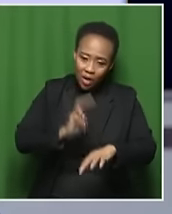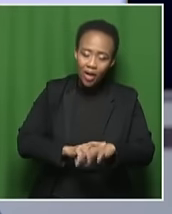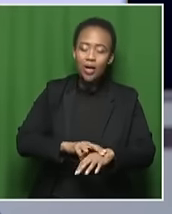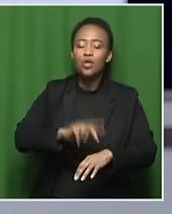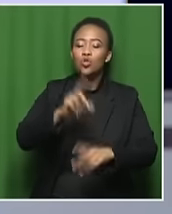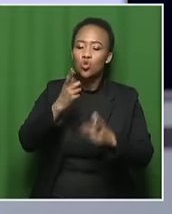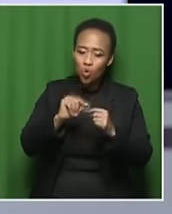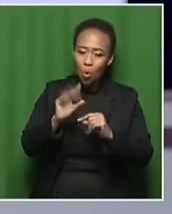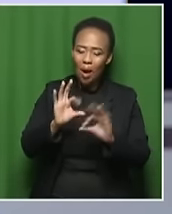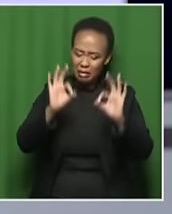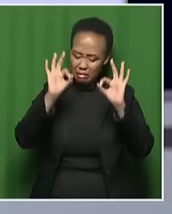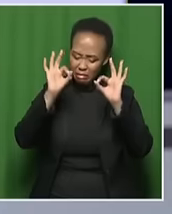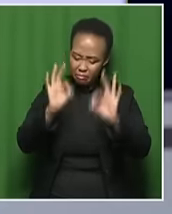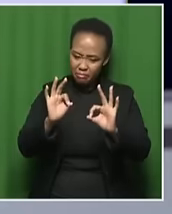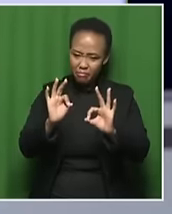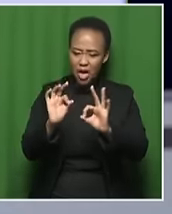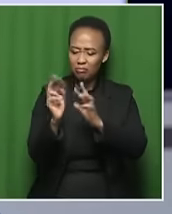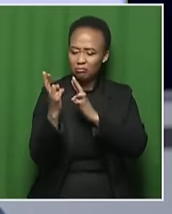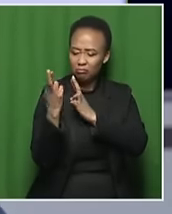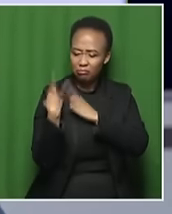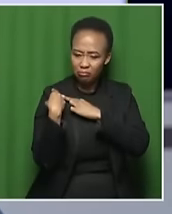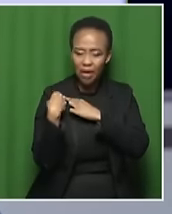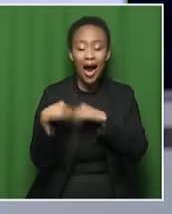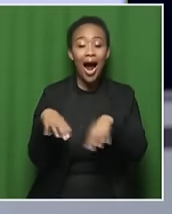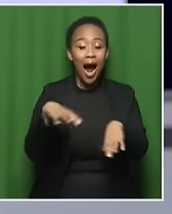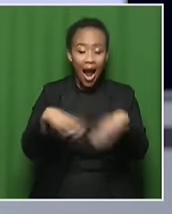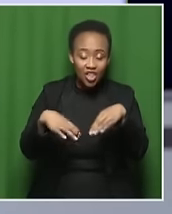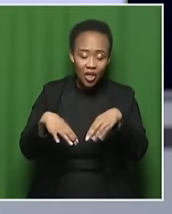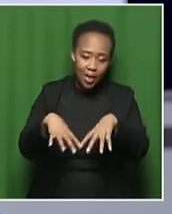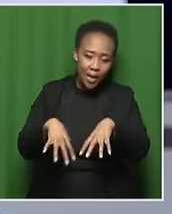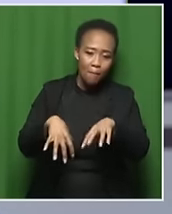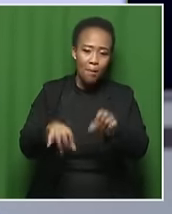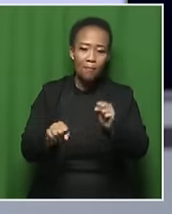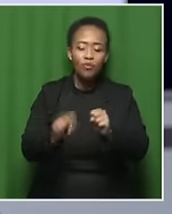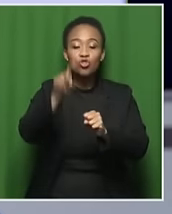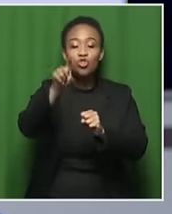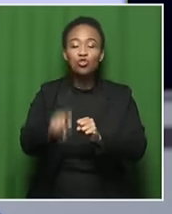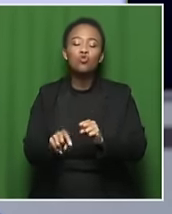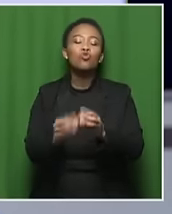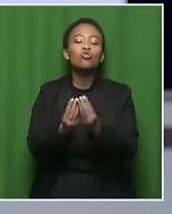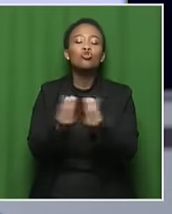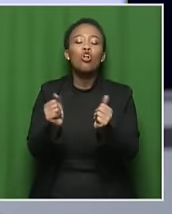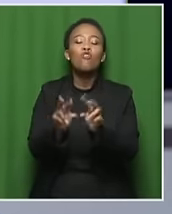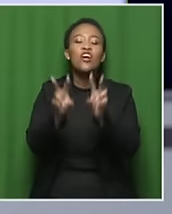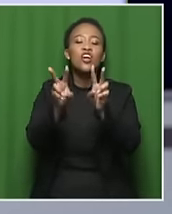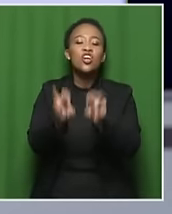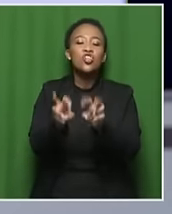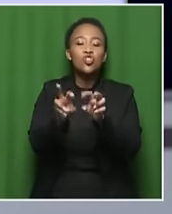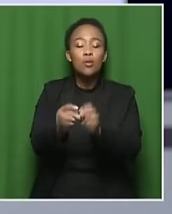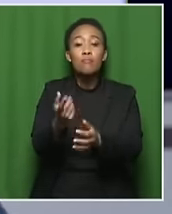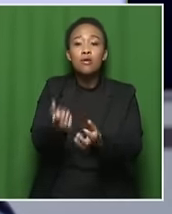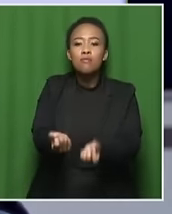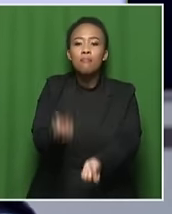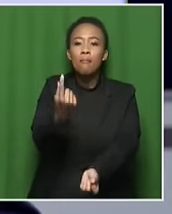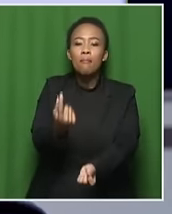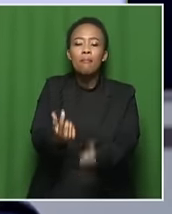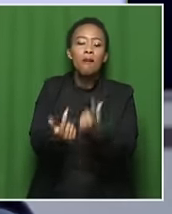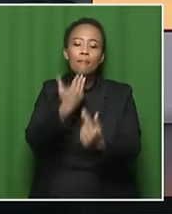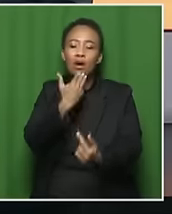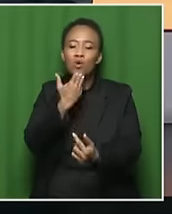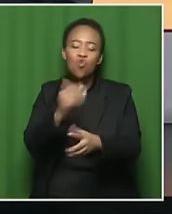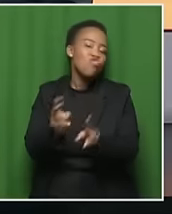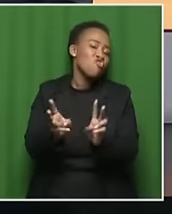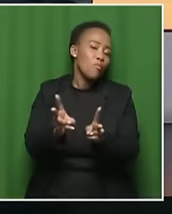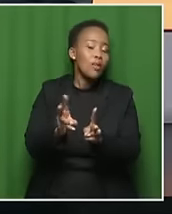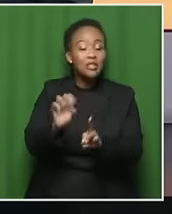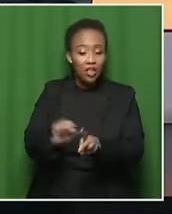responsible, appropriate actions to deal with the issues that are being raised by ordinary people, right? What do we want